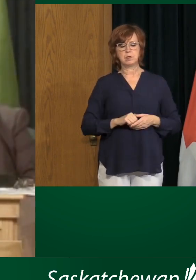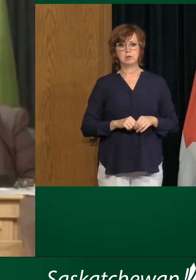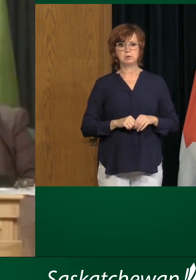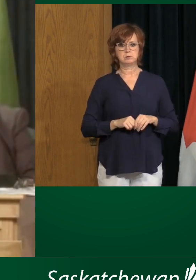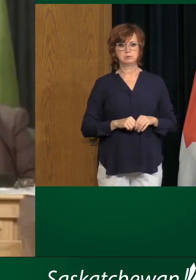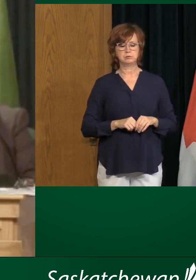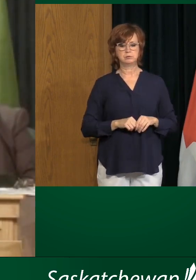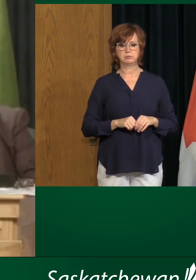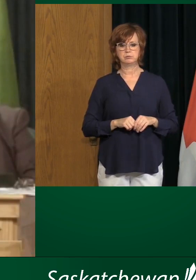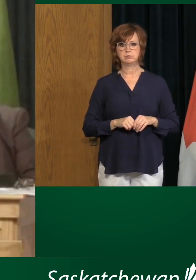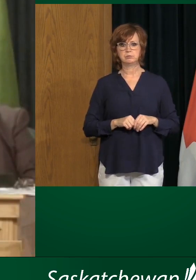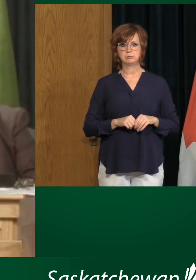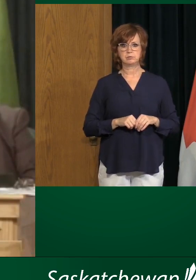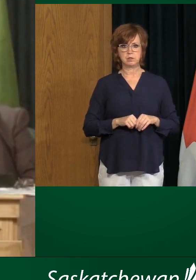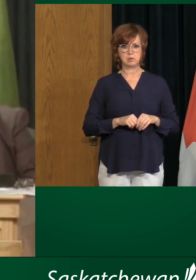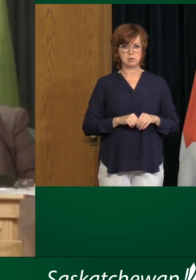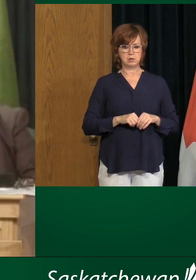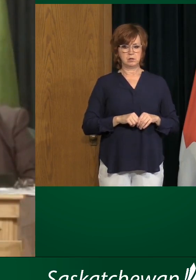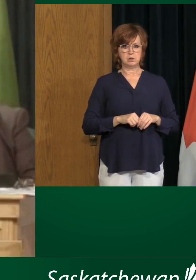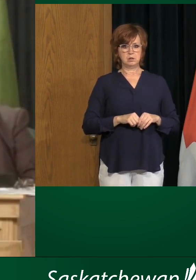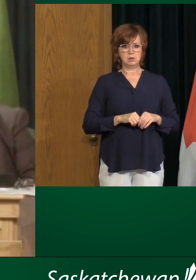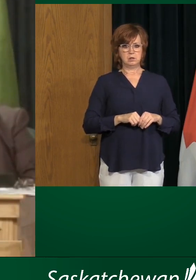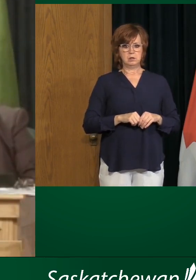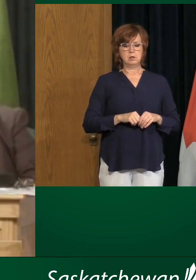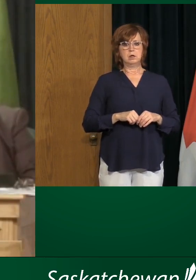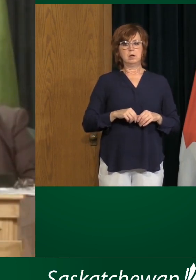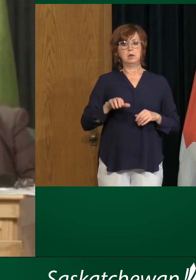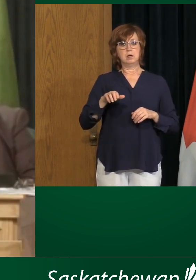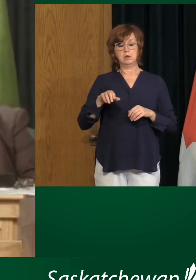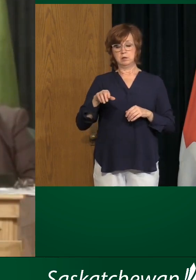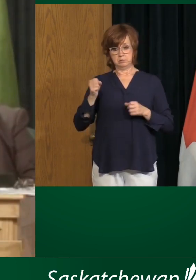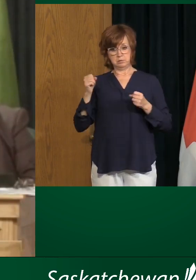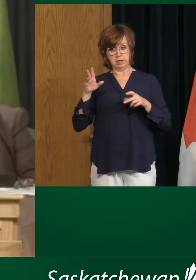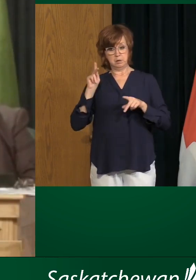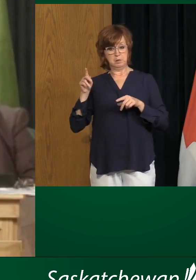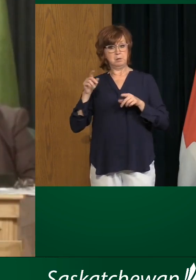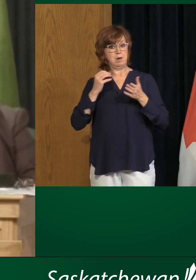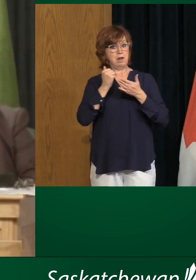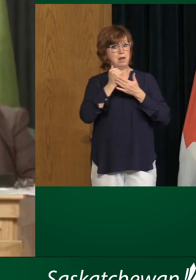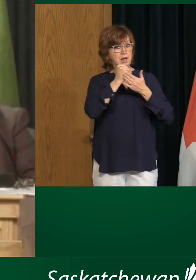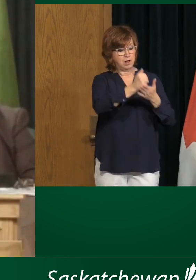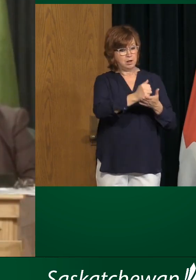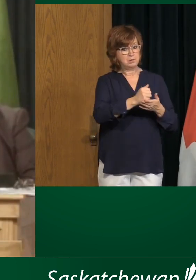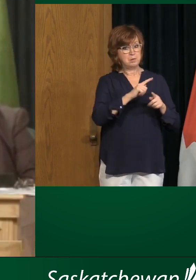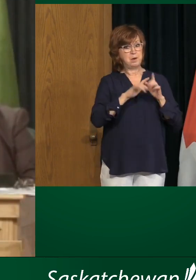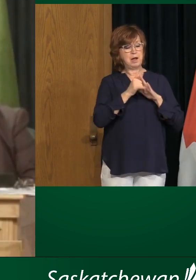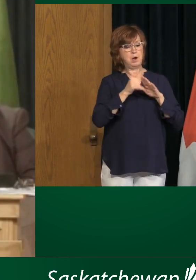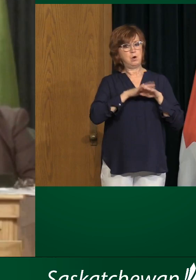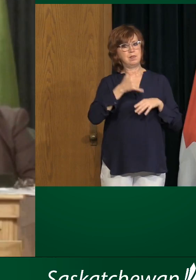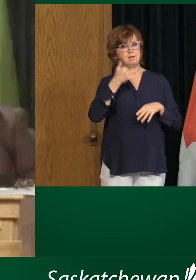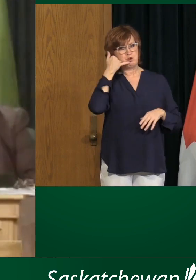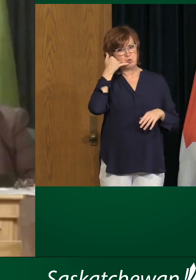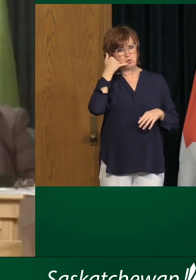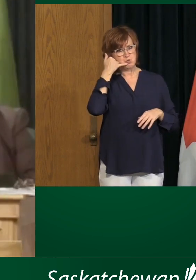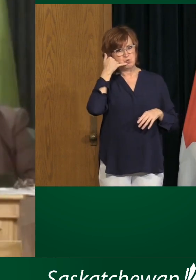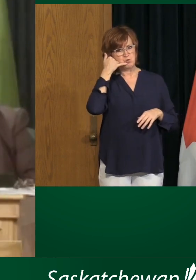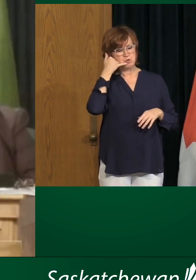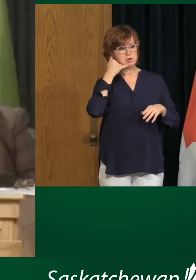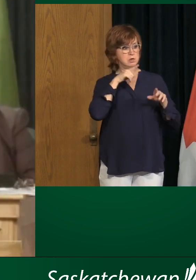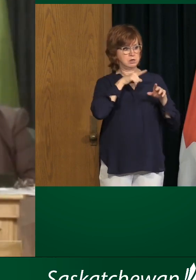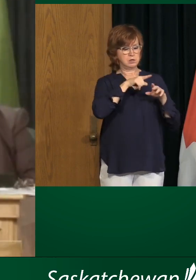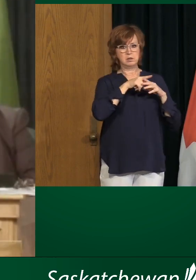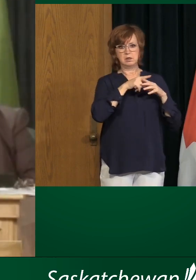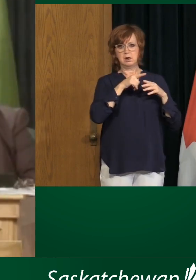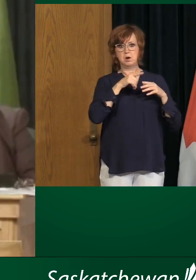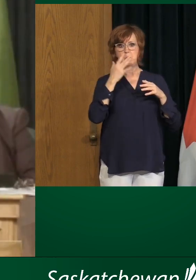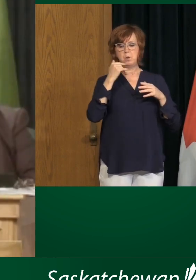where they can, for example, with contact tracing, to work virtually so they don't actually have to go into the communities and take up an